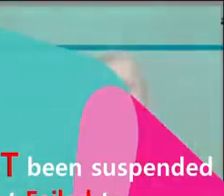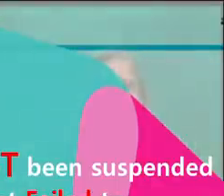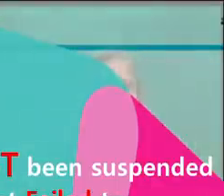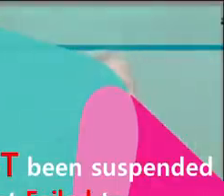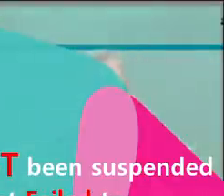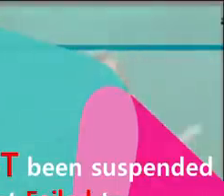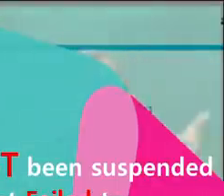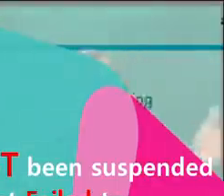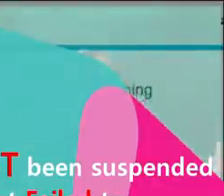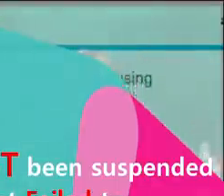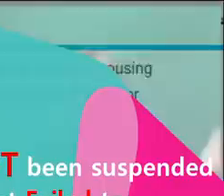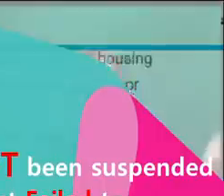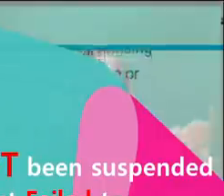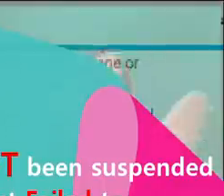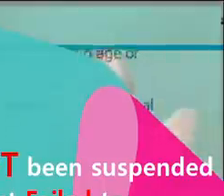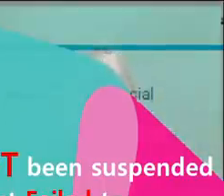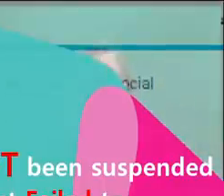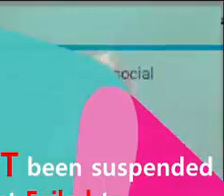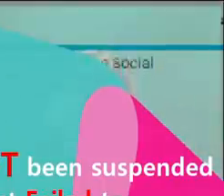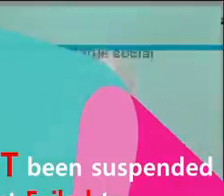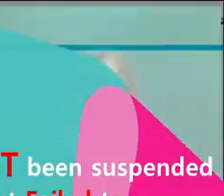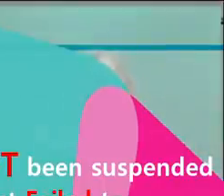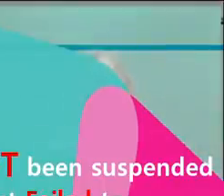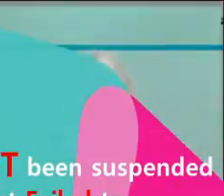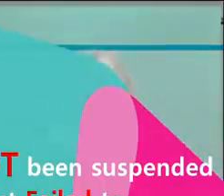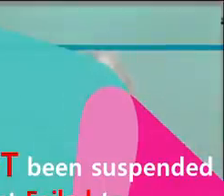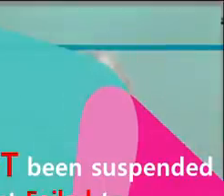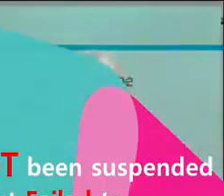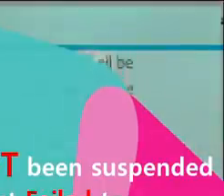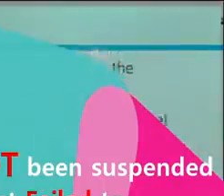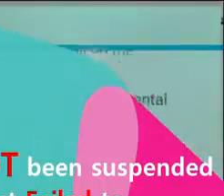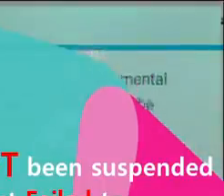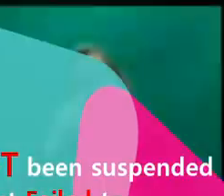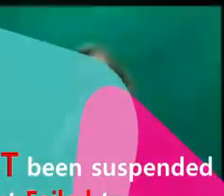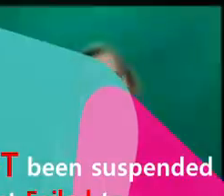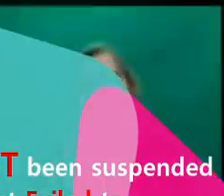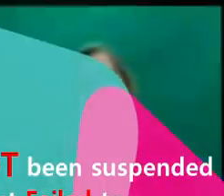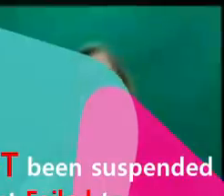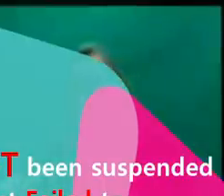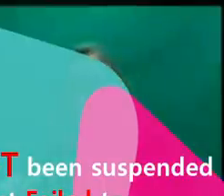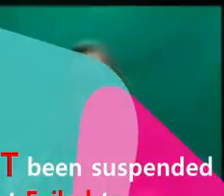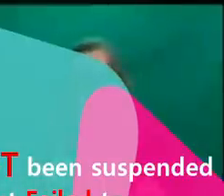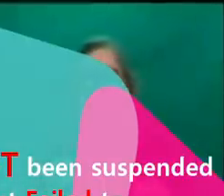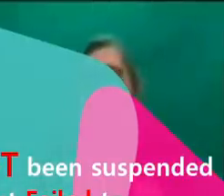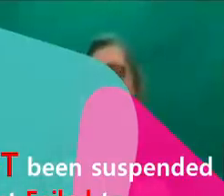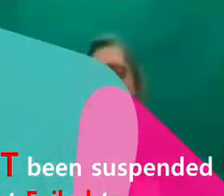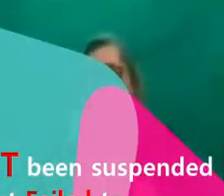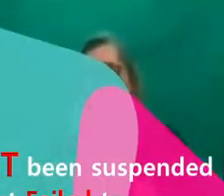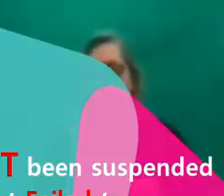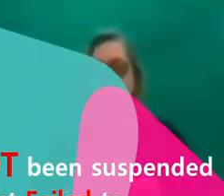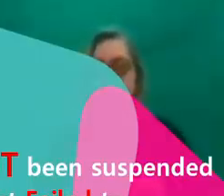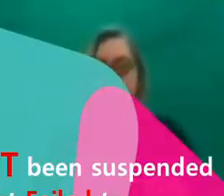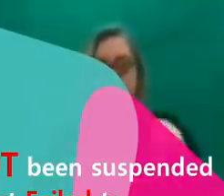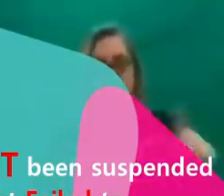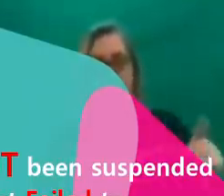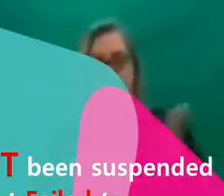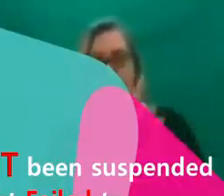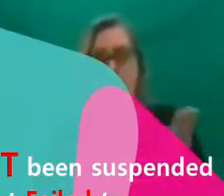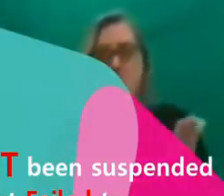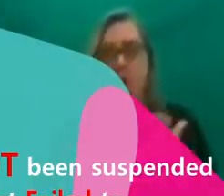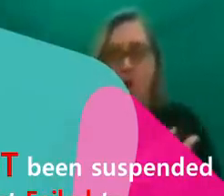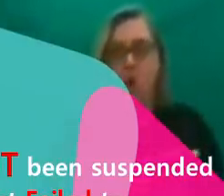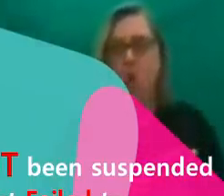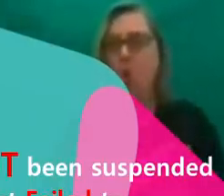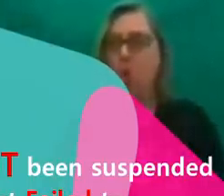important point is that people still enjoy an ability to go and legally take and hold the